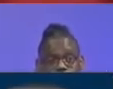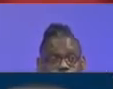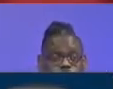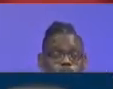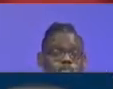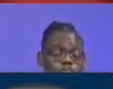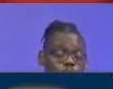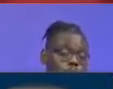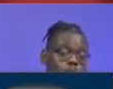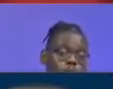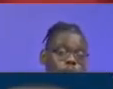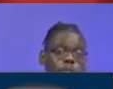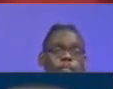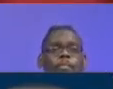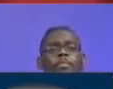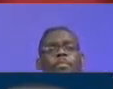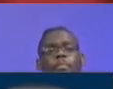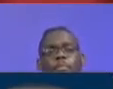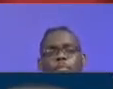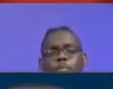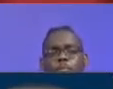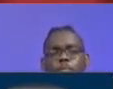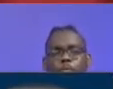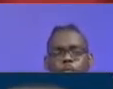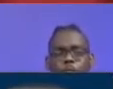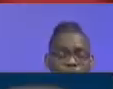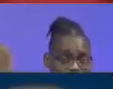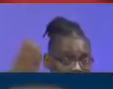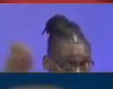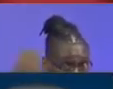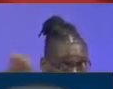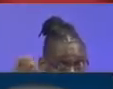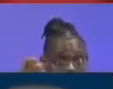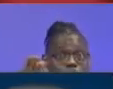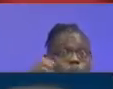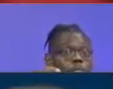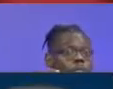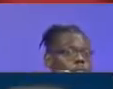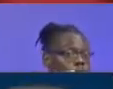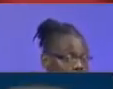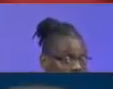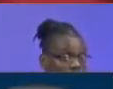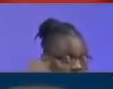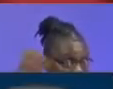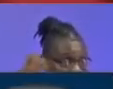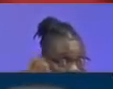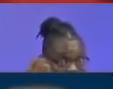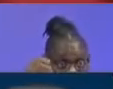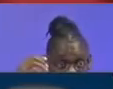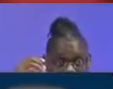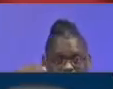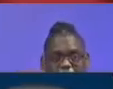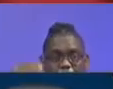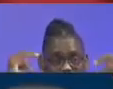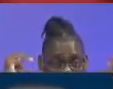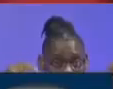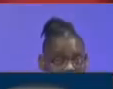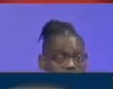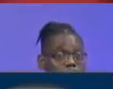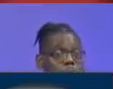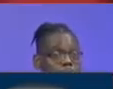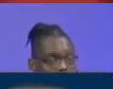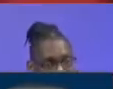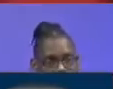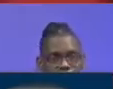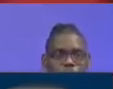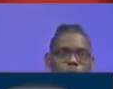as you're well aware, by regulations. So the Minister of Health has been publishing regulations from time to time. We propose to